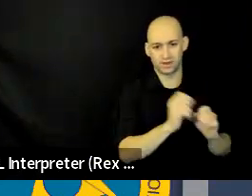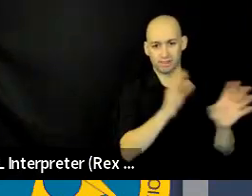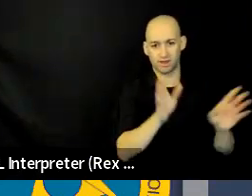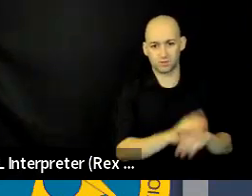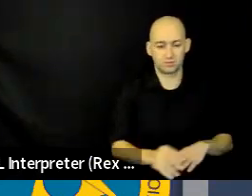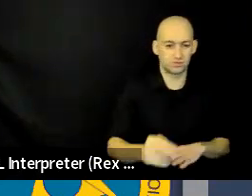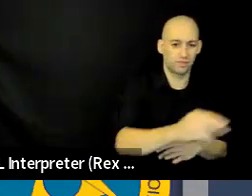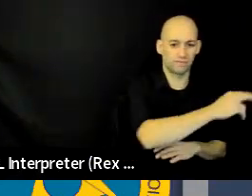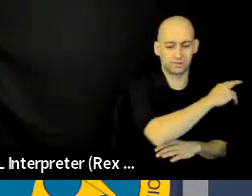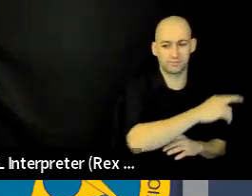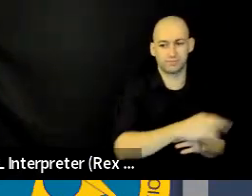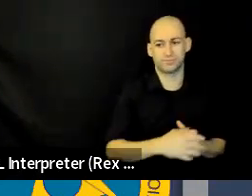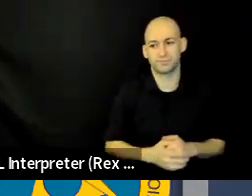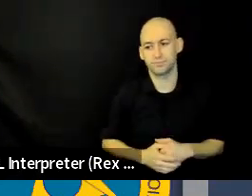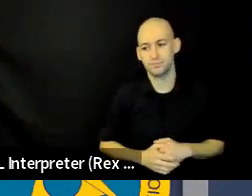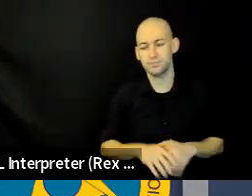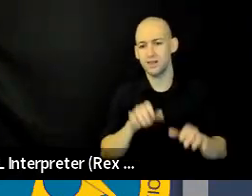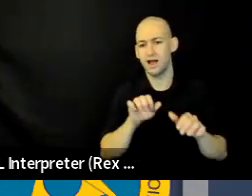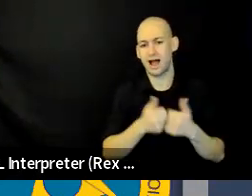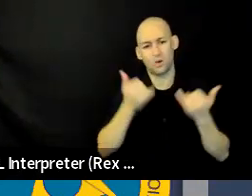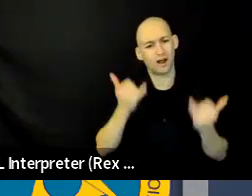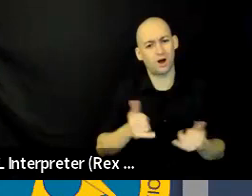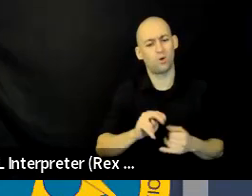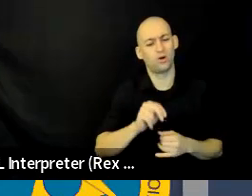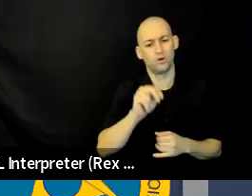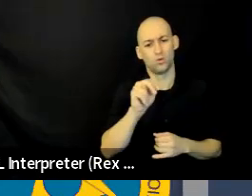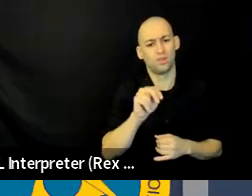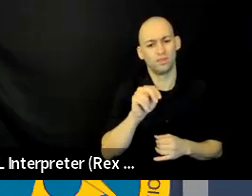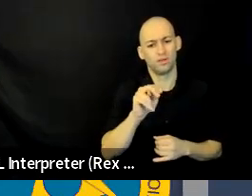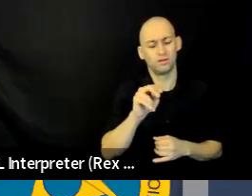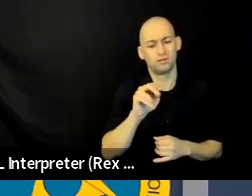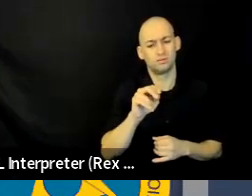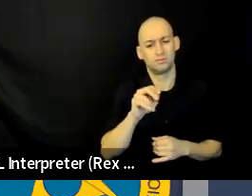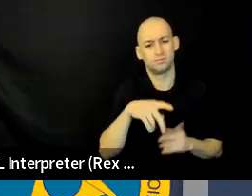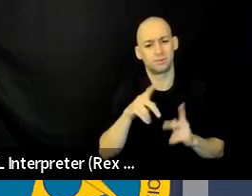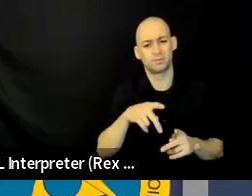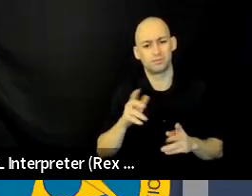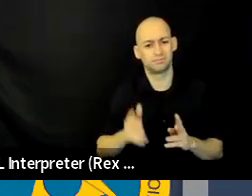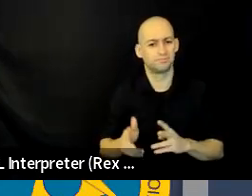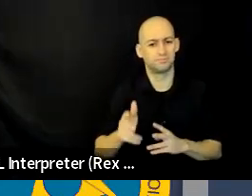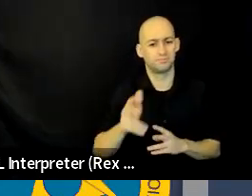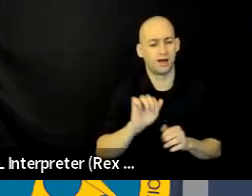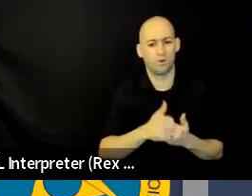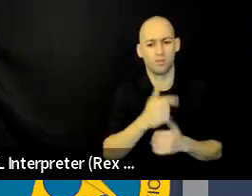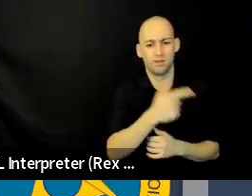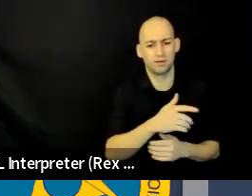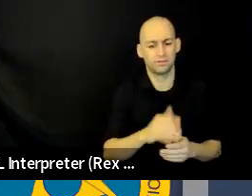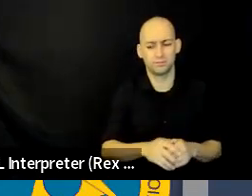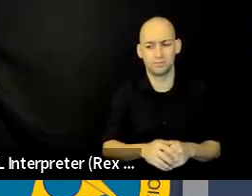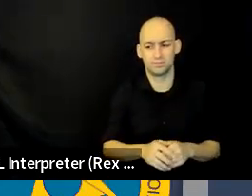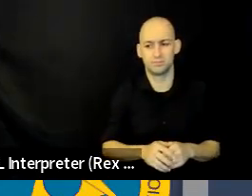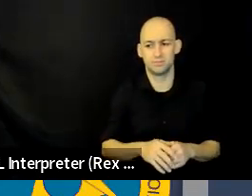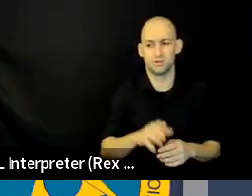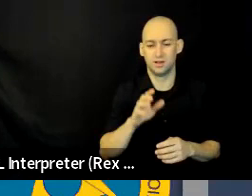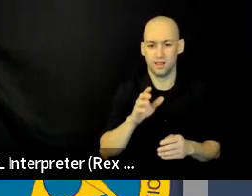now how will northbound get into the truck stop with your proposal? So with this project, the median opening will